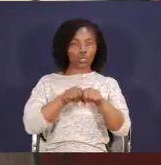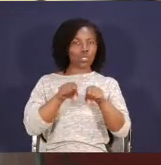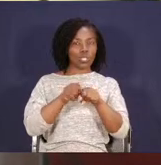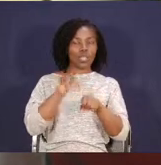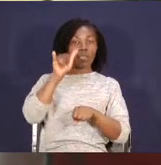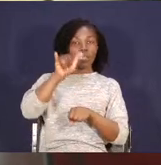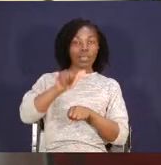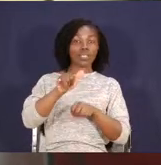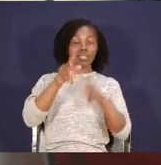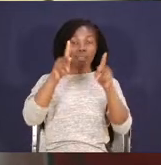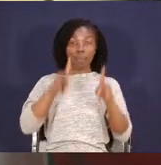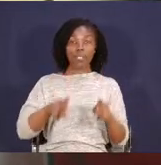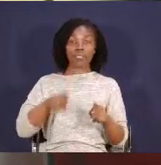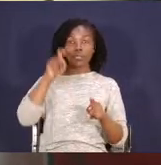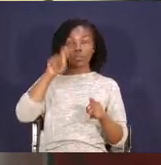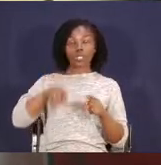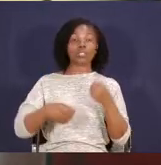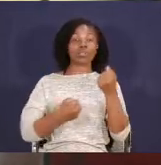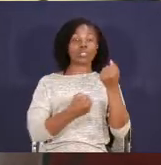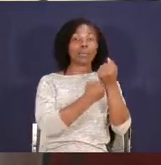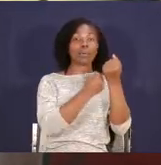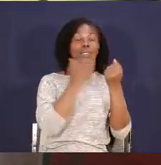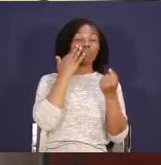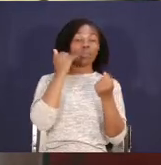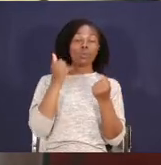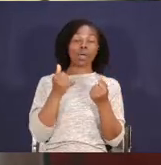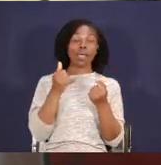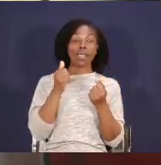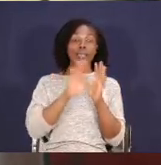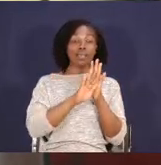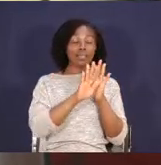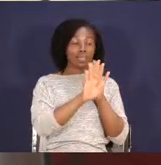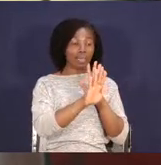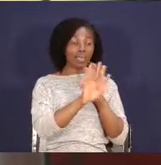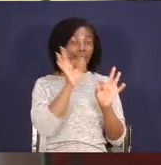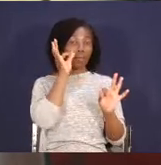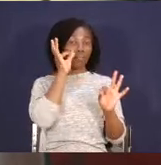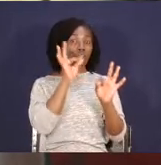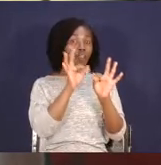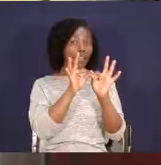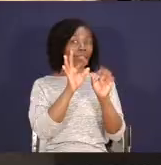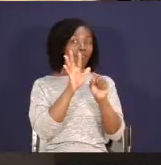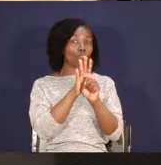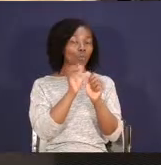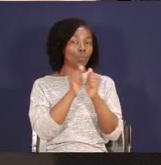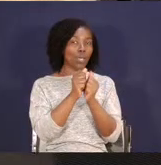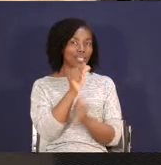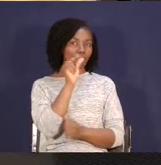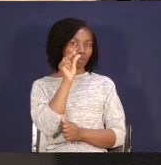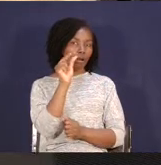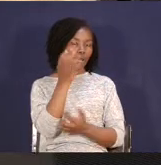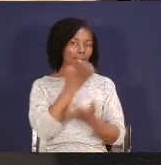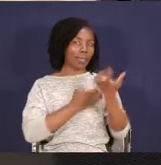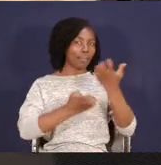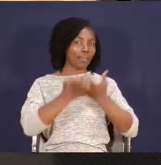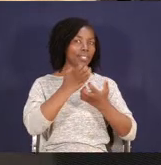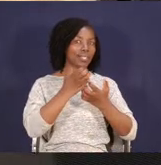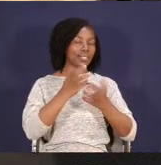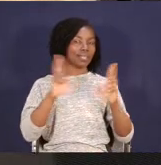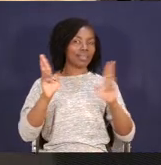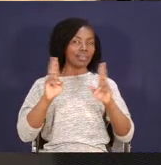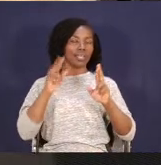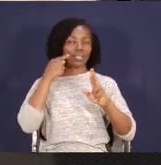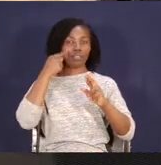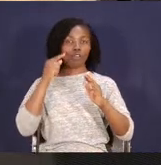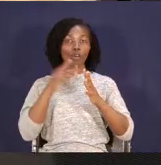guy to grow to the next level. Because they are faithful with the little that they have, and now they are ready for the next level.